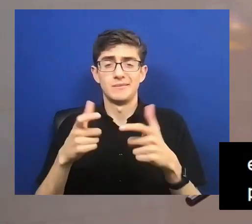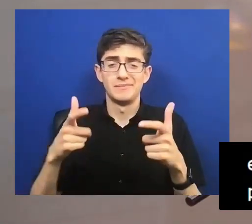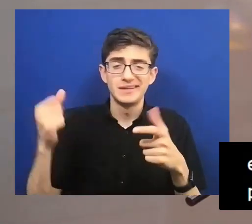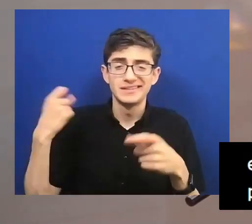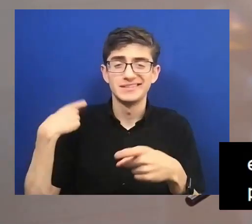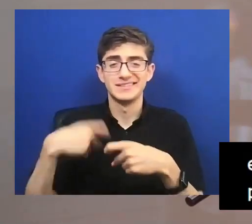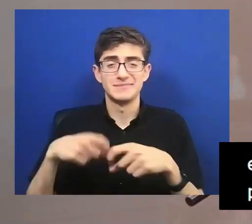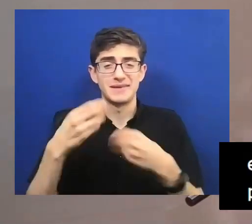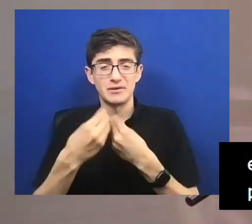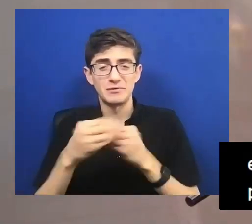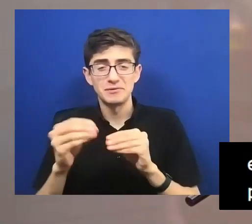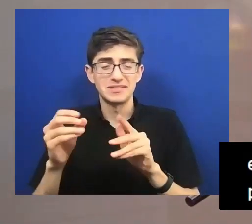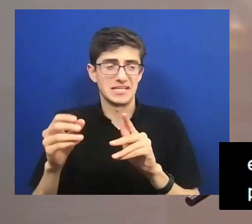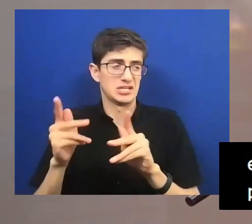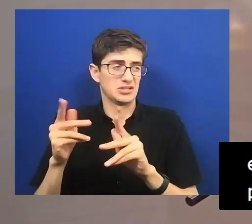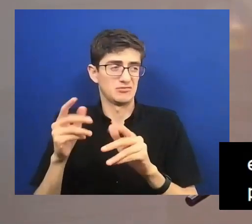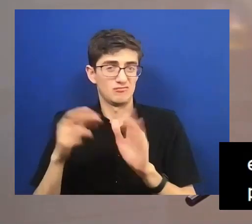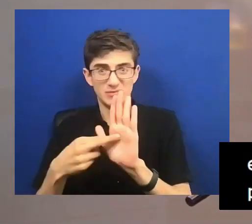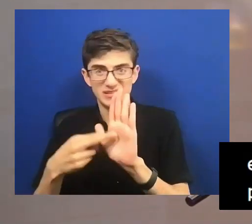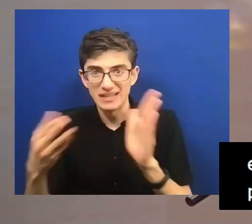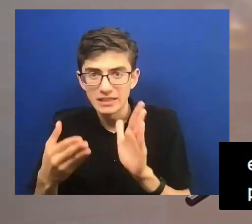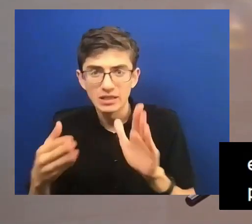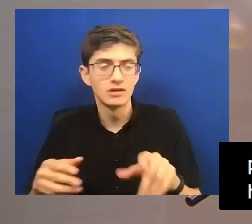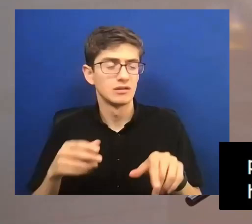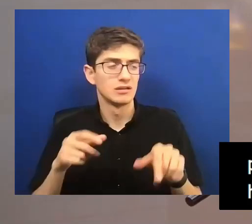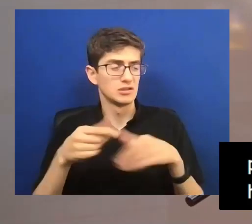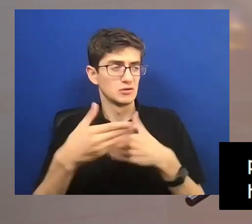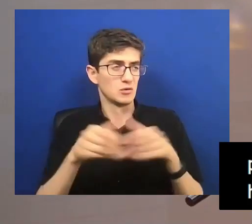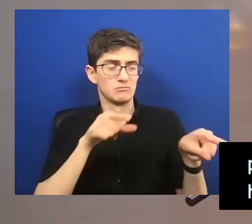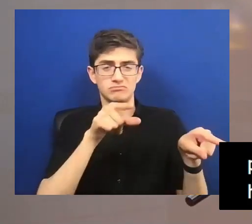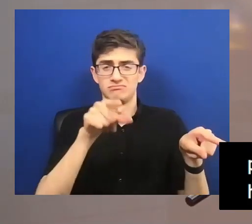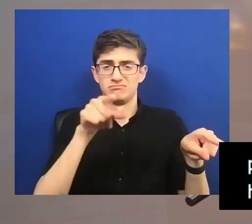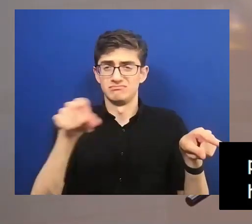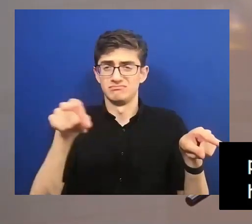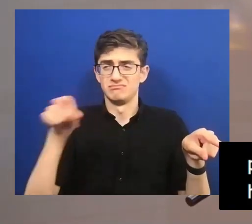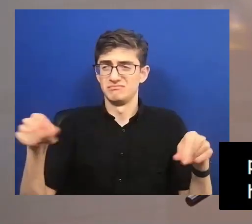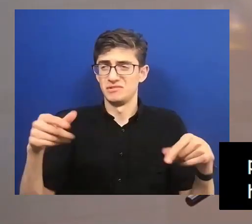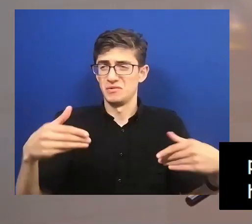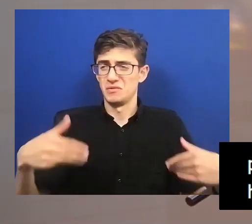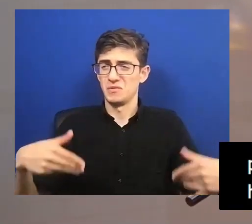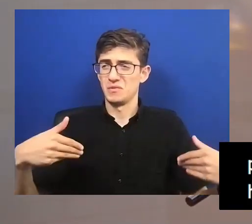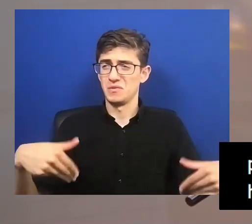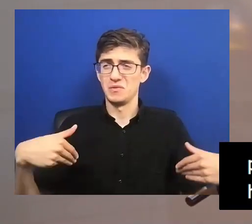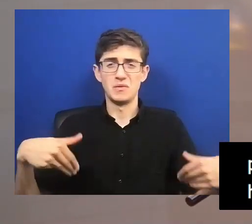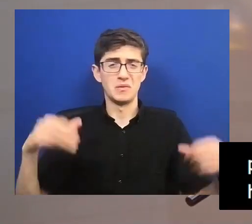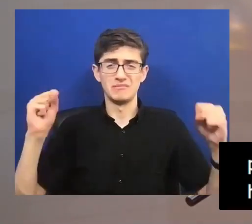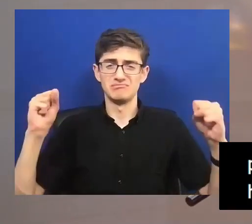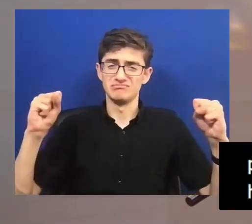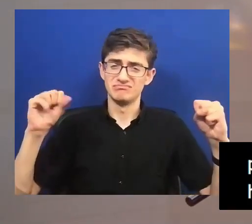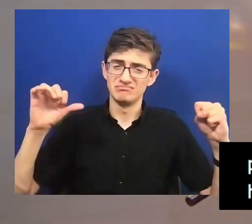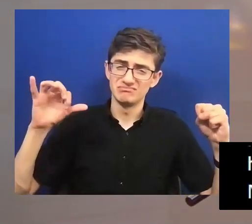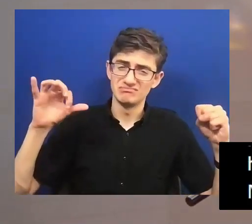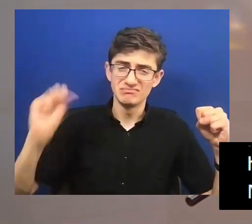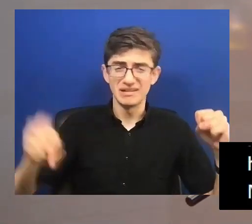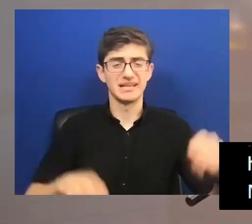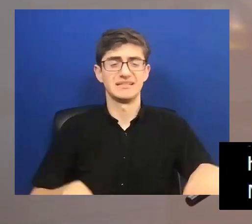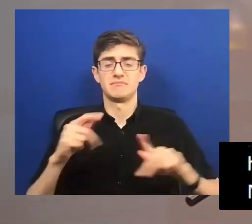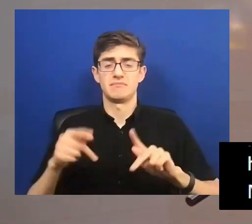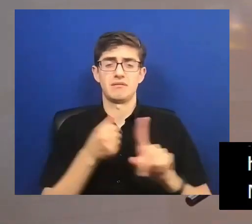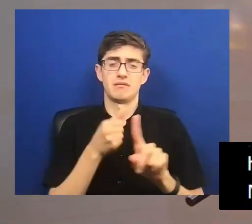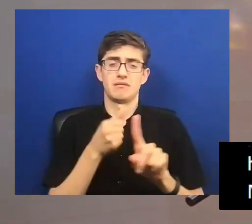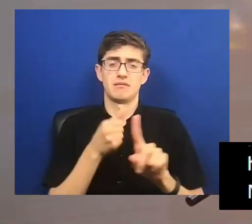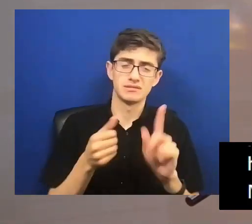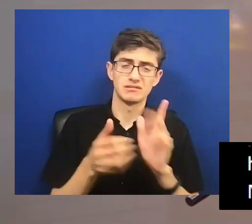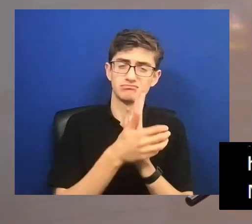You have incredible, incredible fighters on your side here. The two senators, Senator Parker, who I've also known